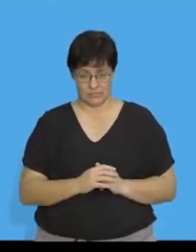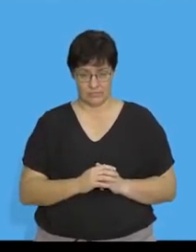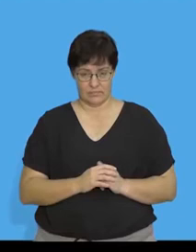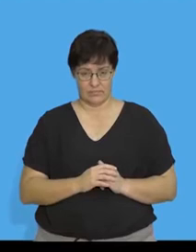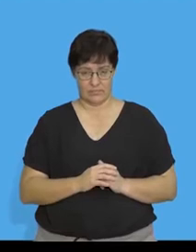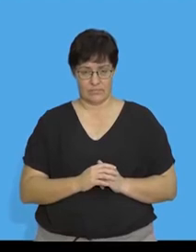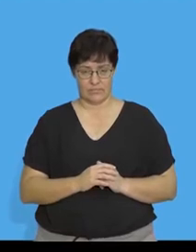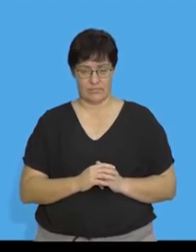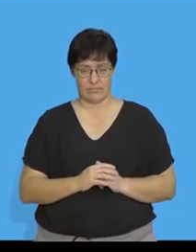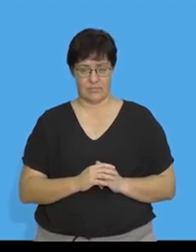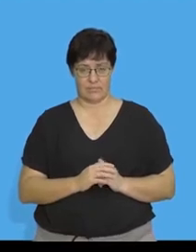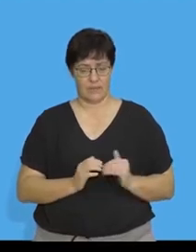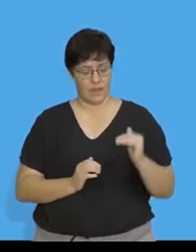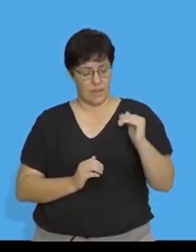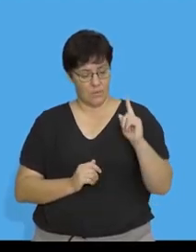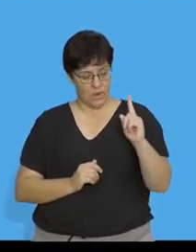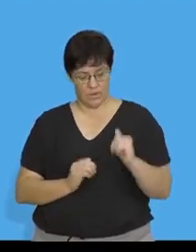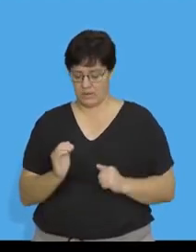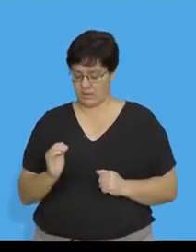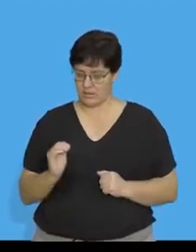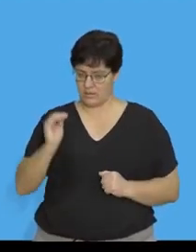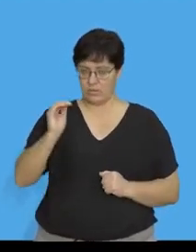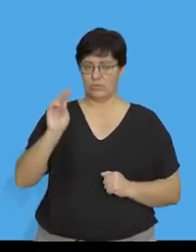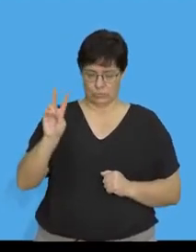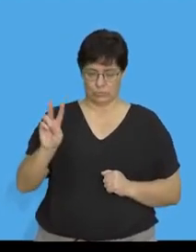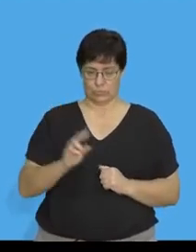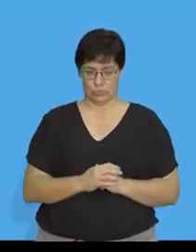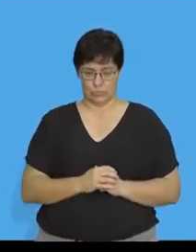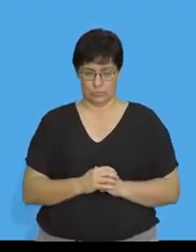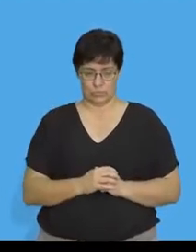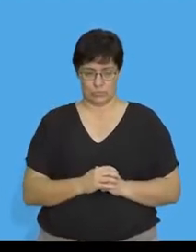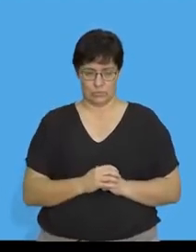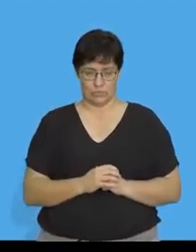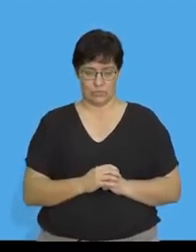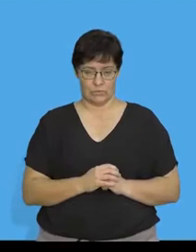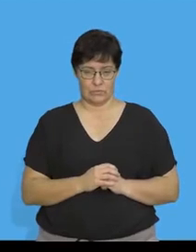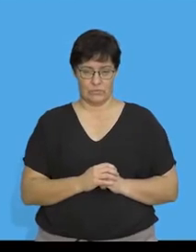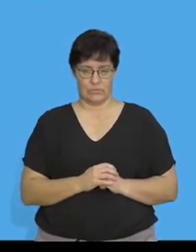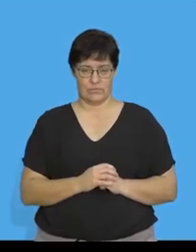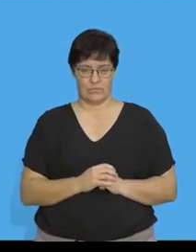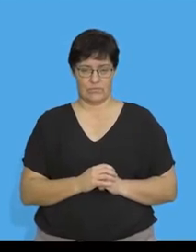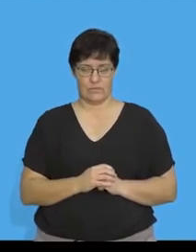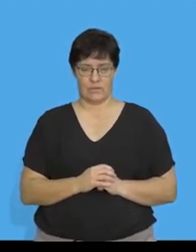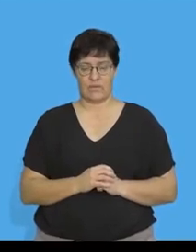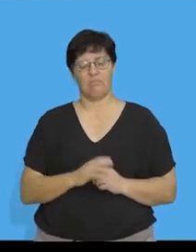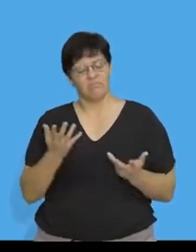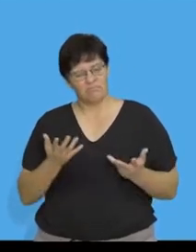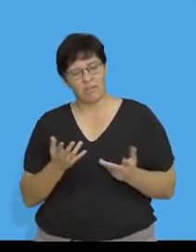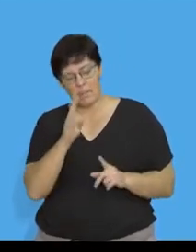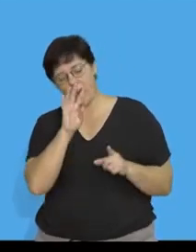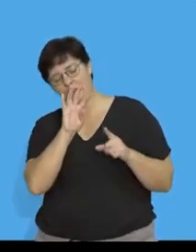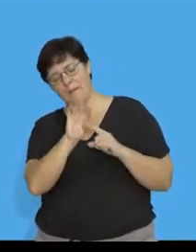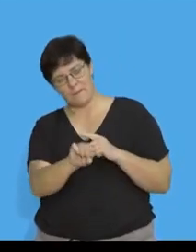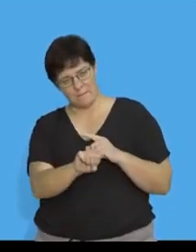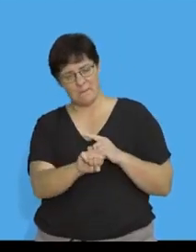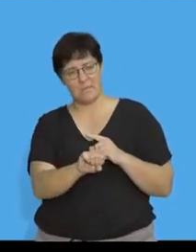you went from 200 to 400, you'd recognize that you've multiplied by 2. So it